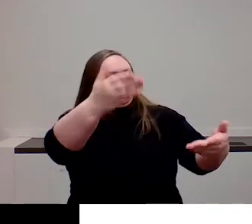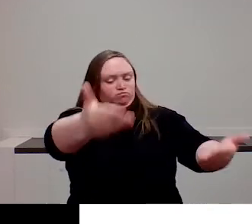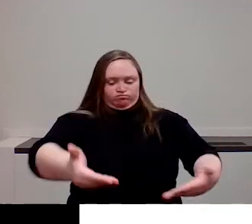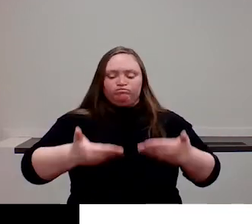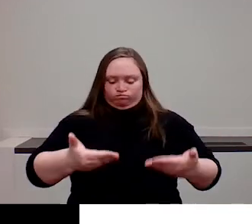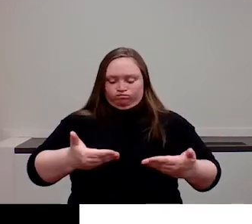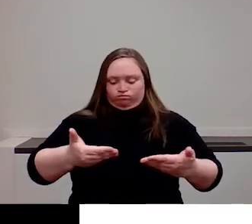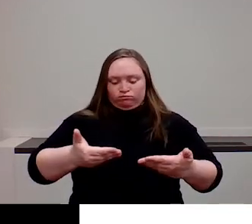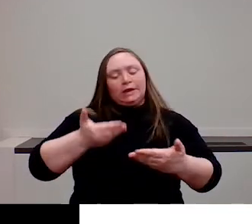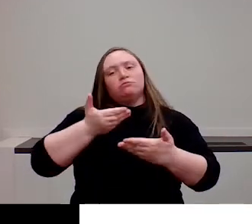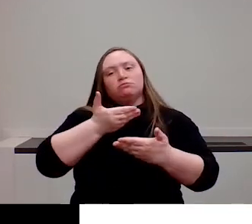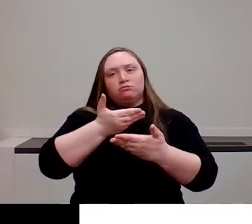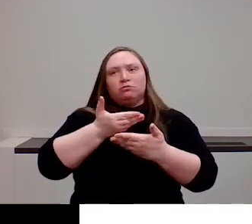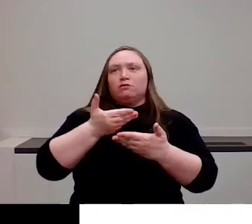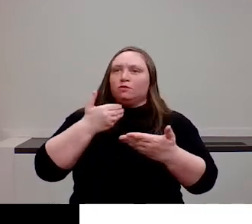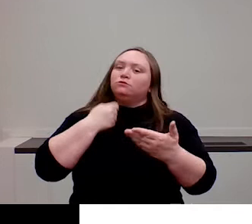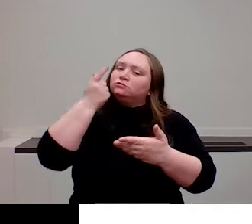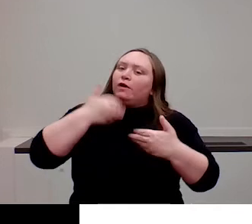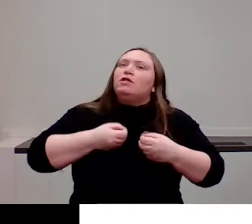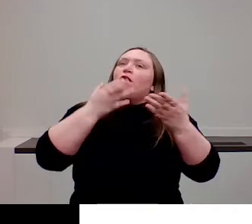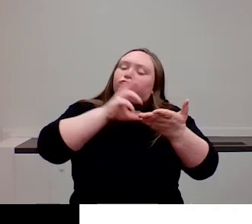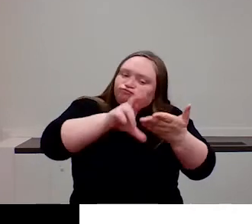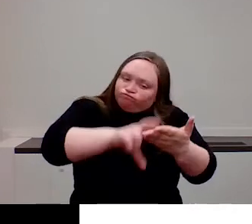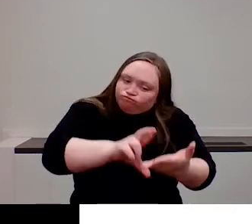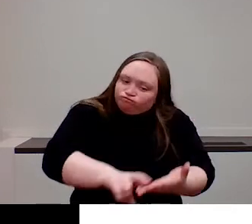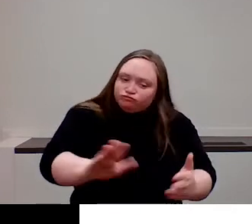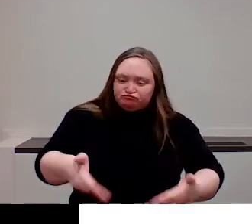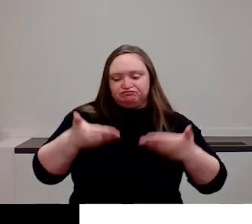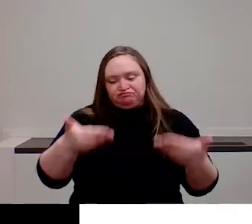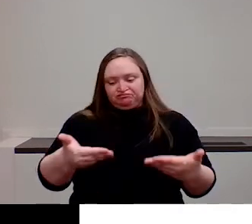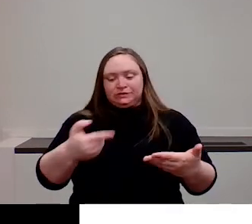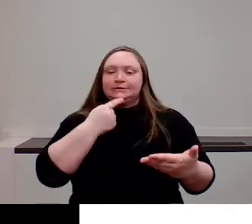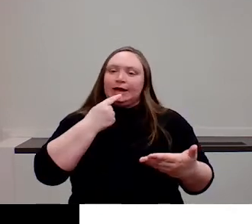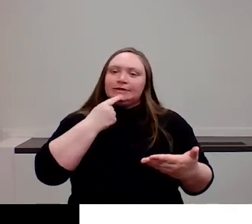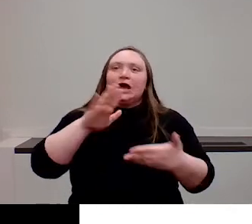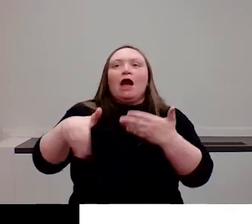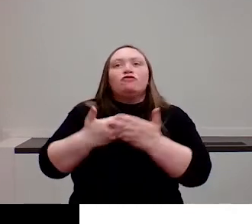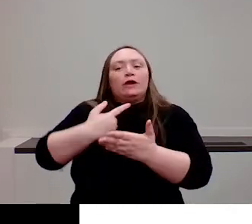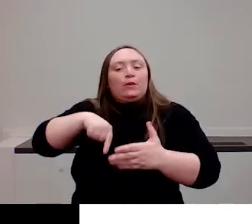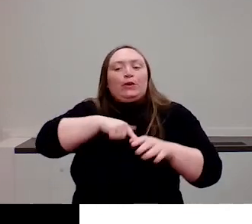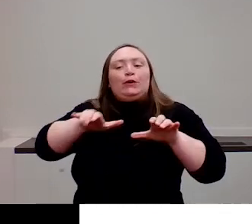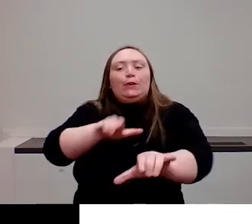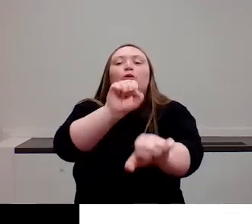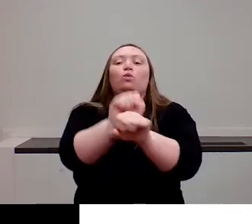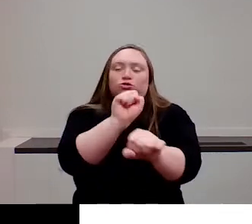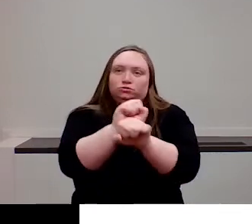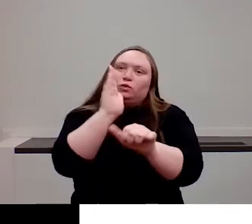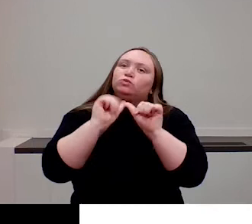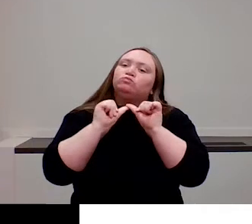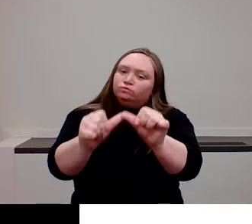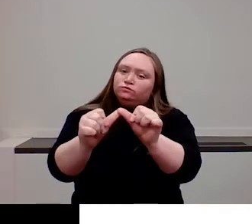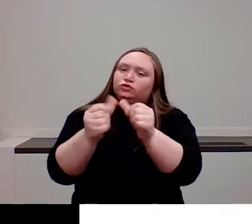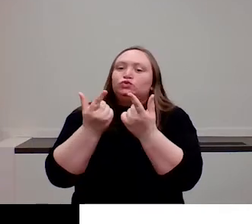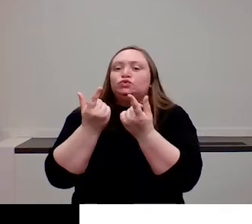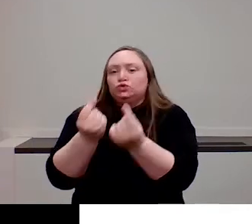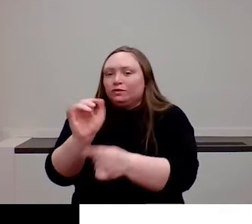and available, and there is extensive research that says what we're doing works, and we'll continue to try to do